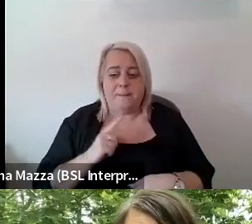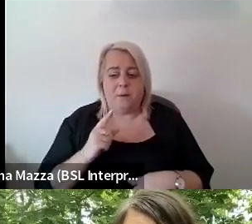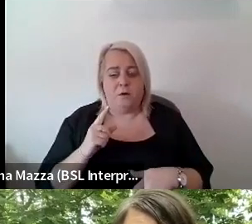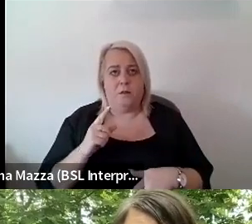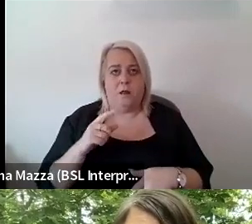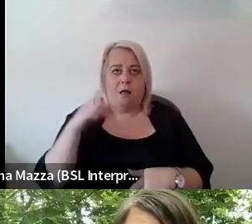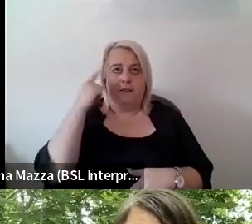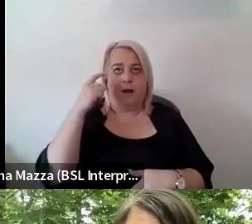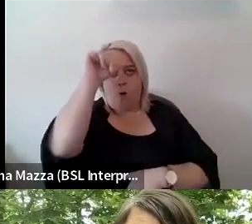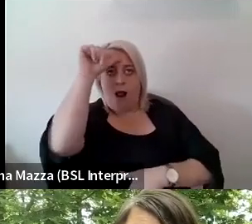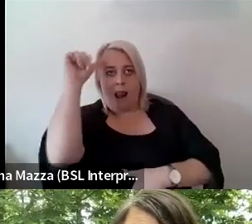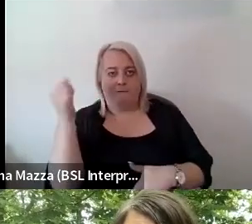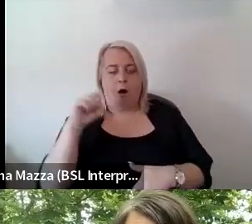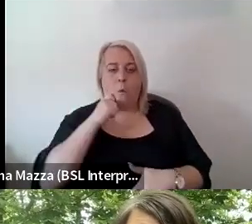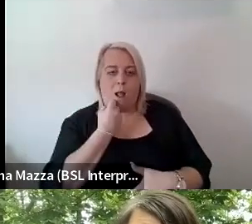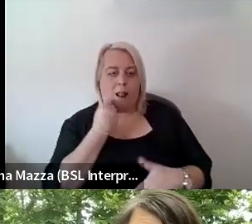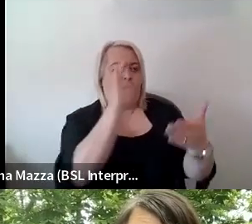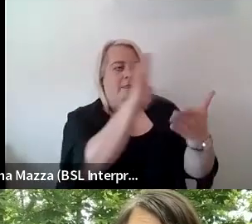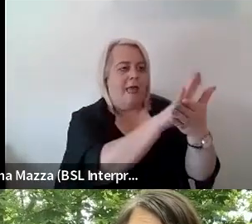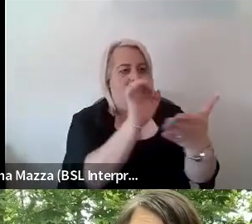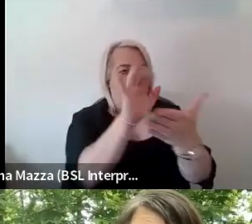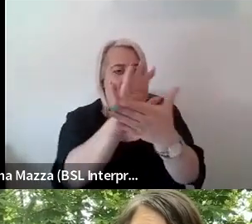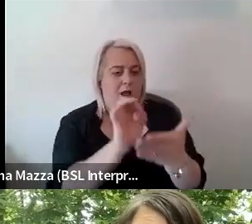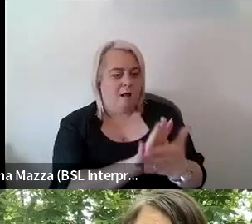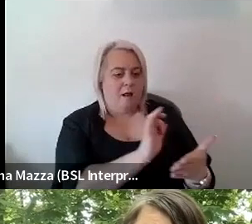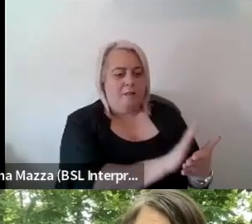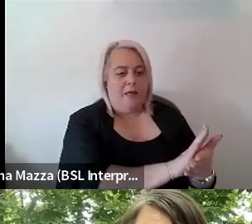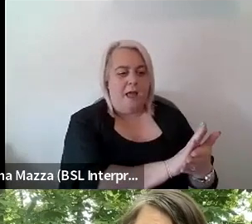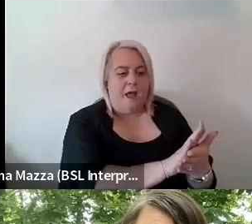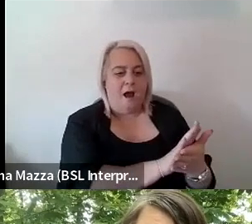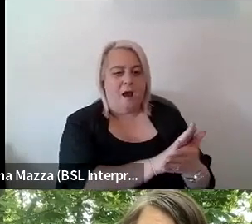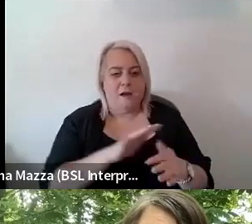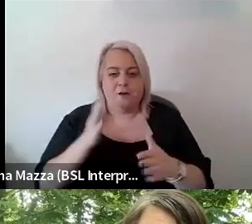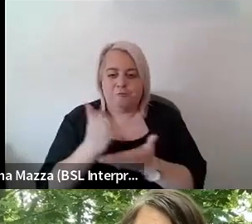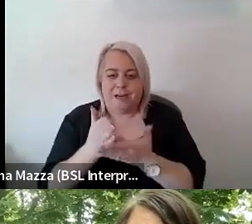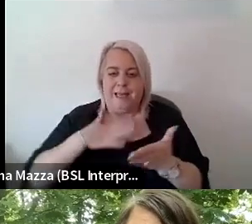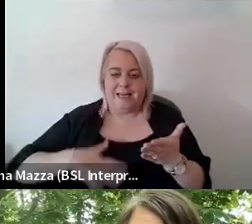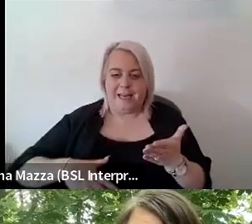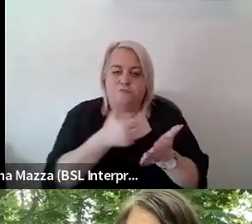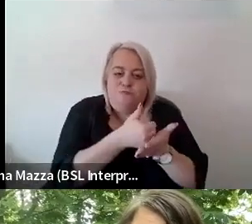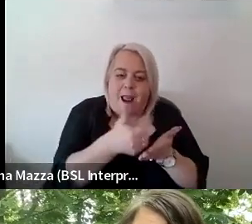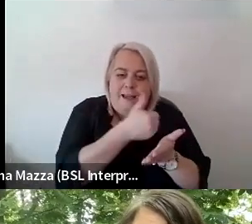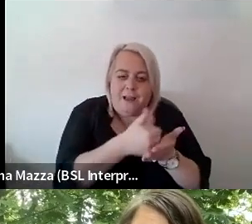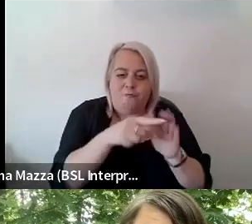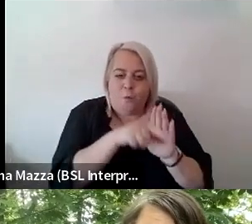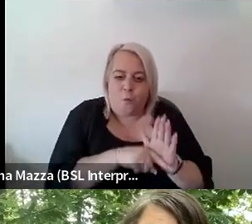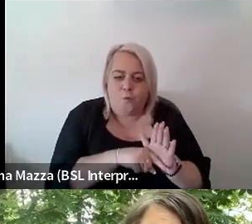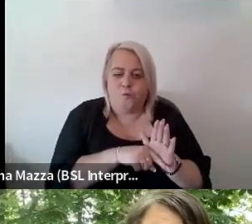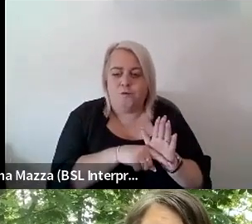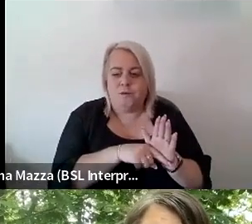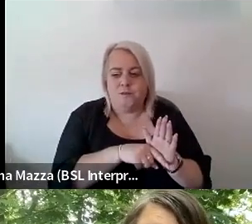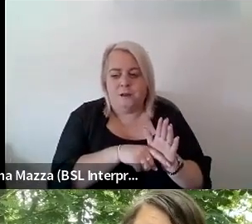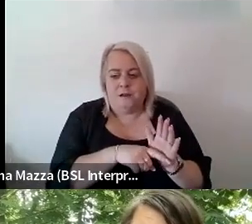clever instead of what's common, you know, well, I'm going to make the home or the hamburger